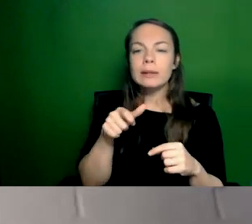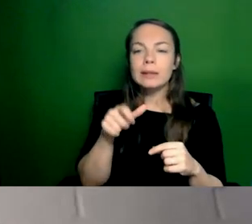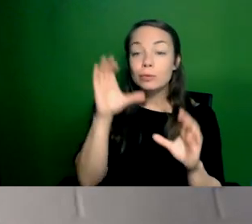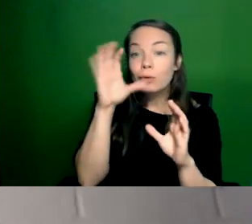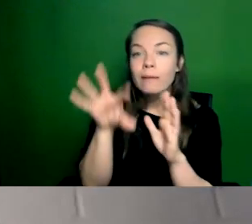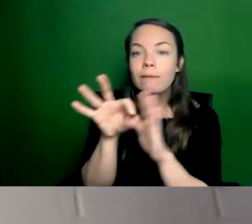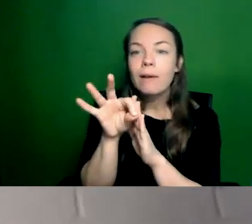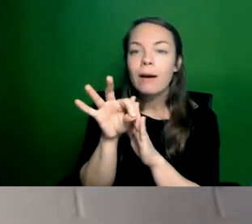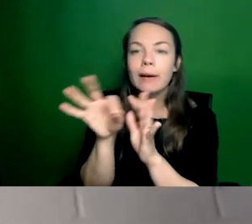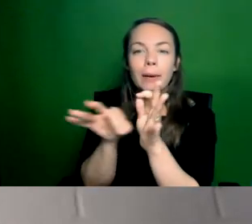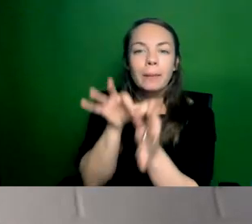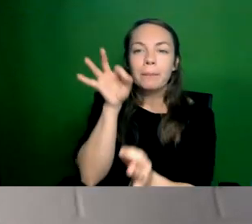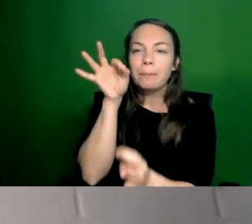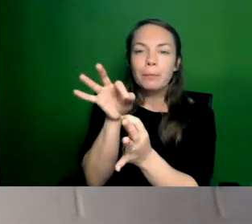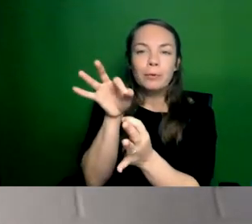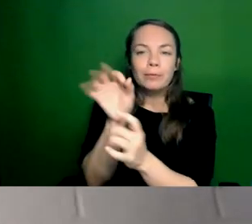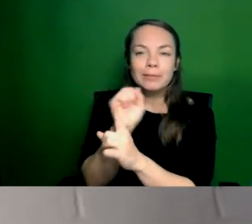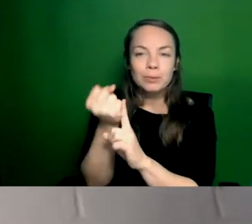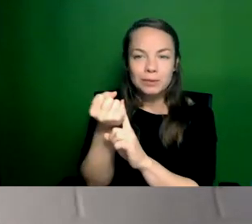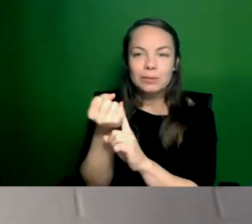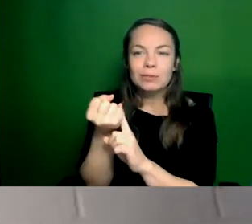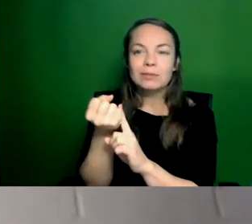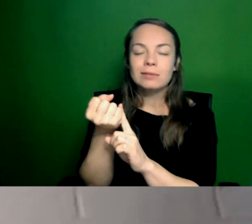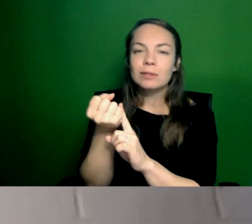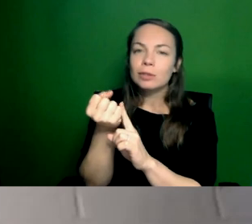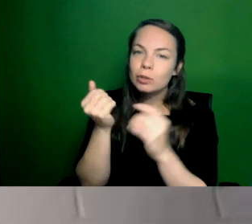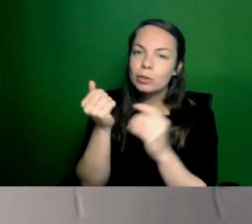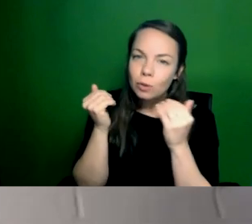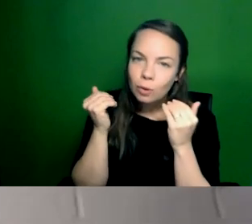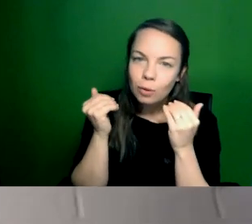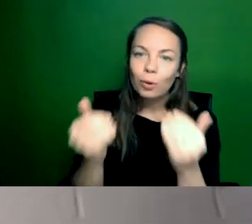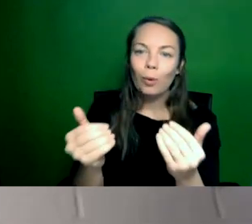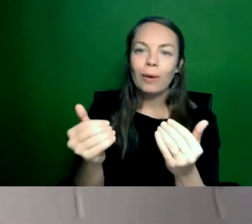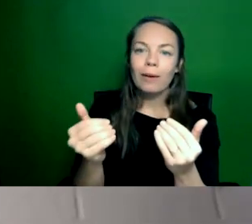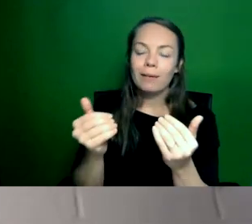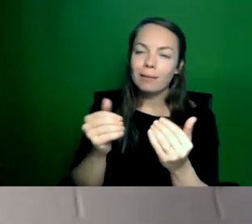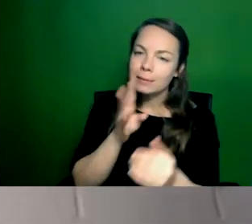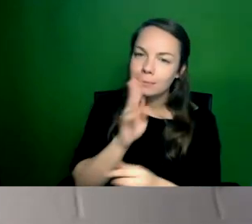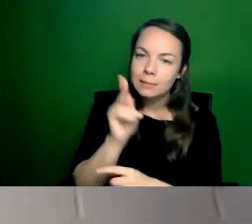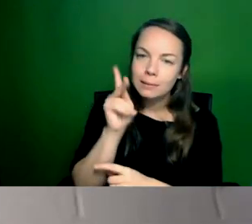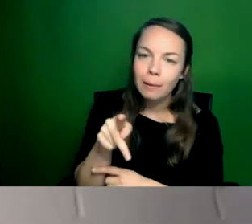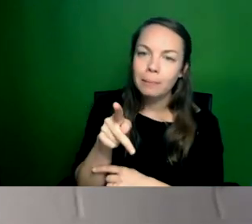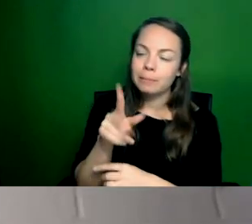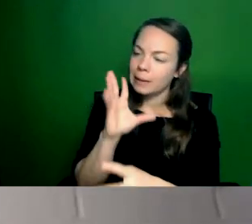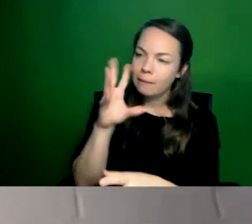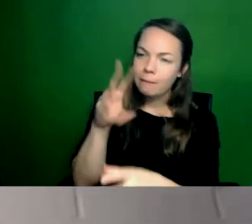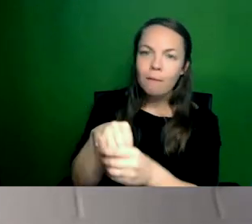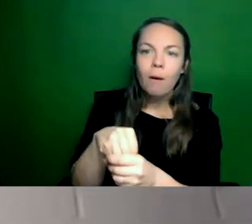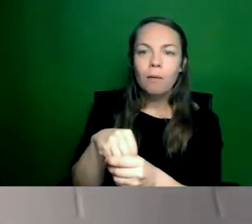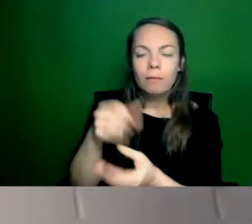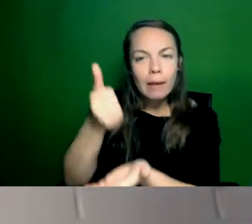perfect scenario. Just step up, get involved, and do something. Help someone.